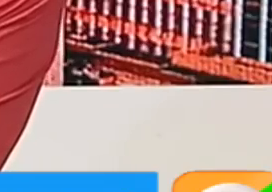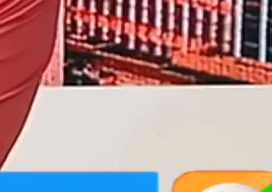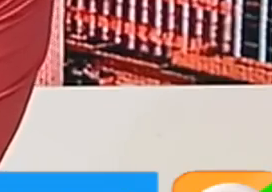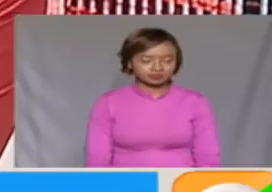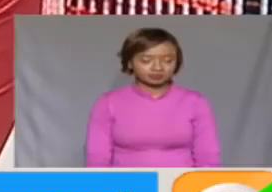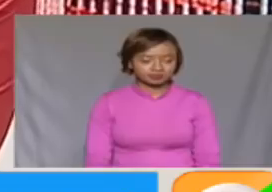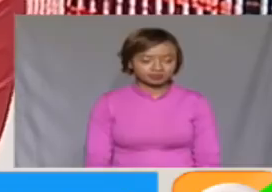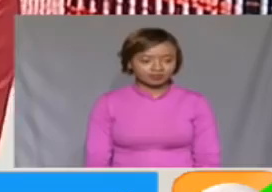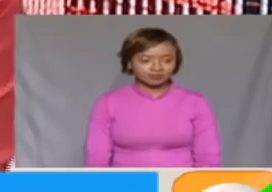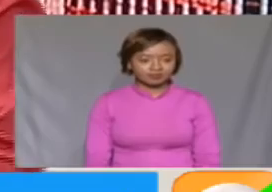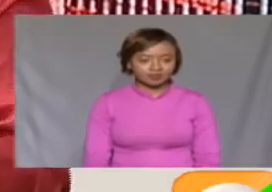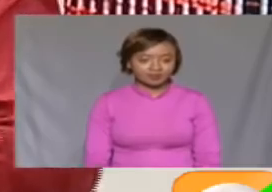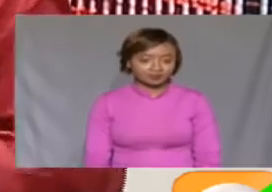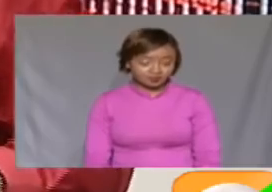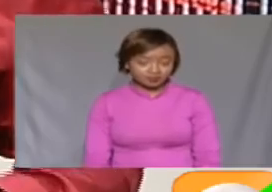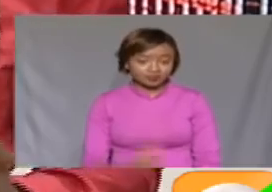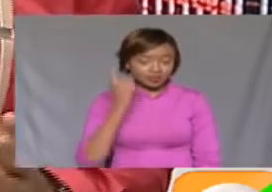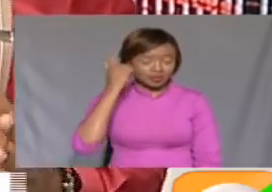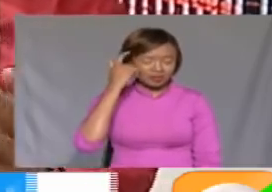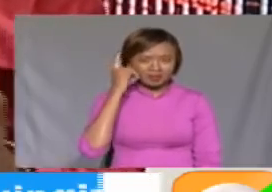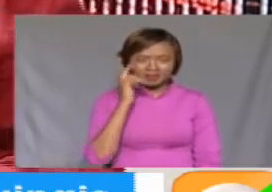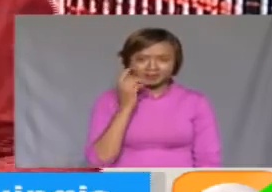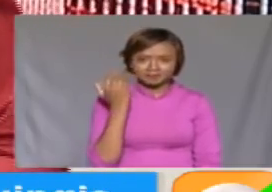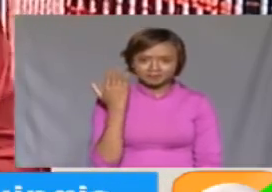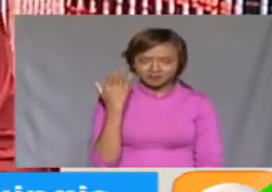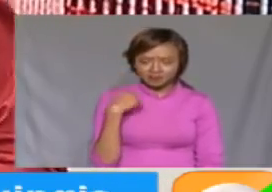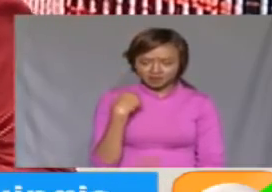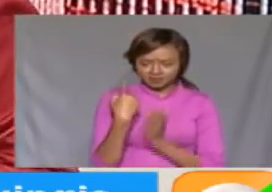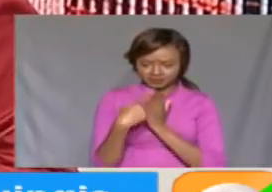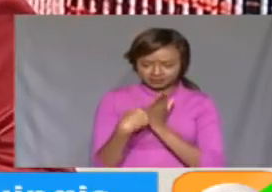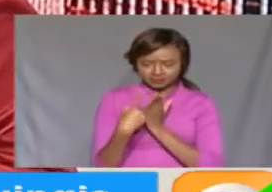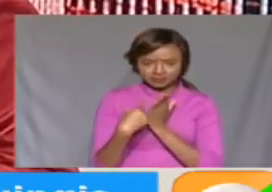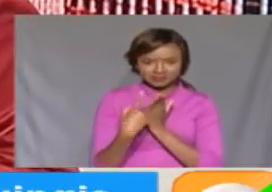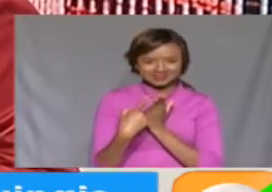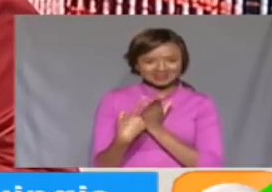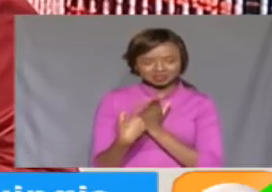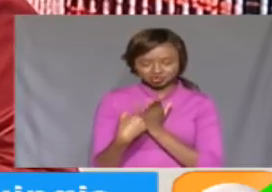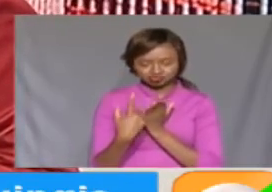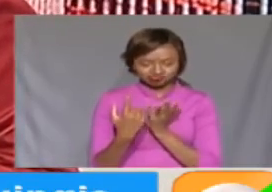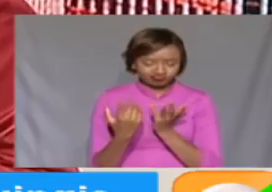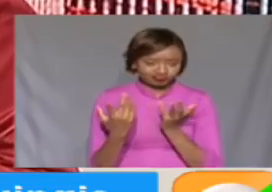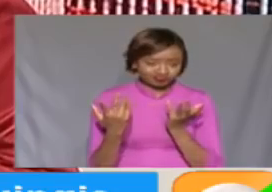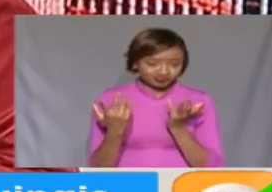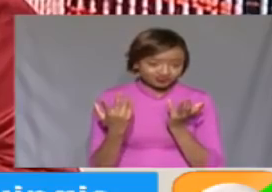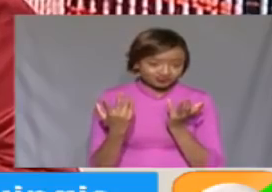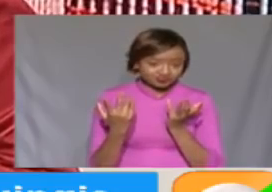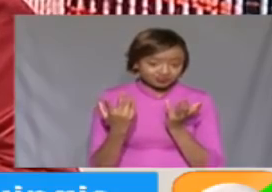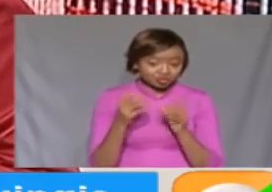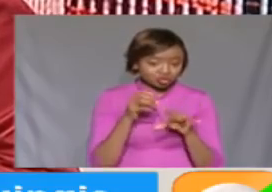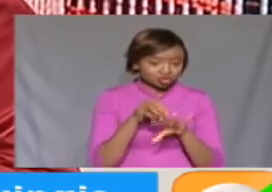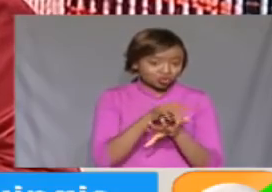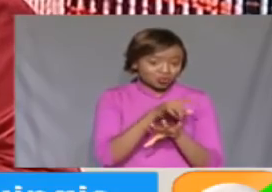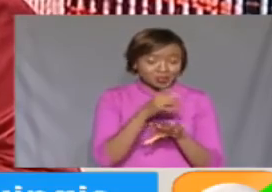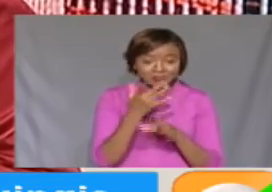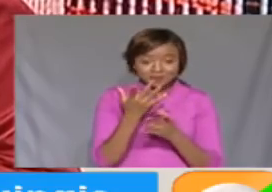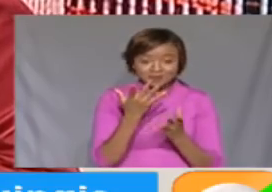for Nairobi. Yeah. And so there's a sense in which one cannot help but think that Sonko may well have